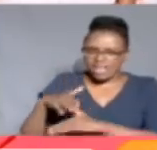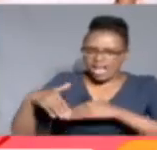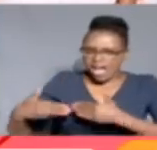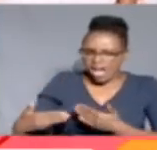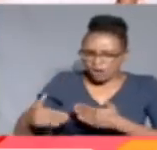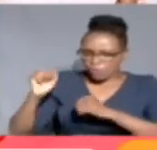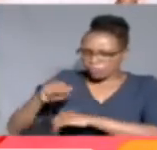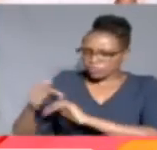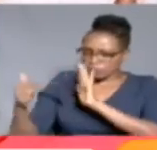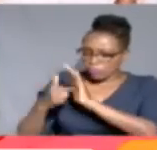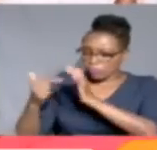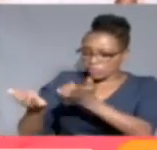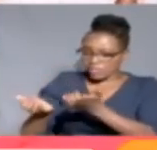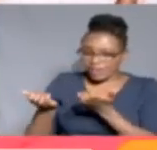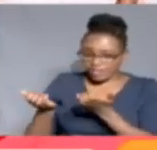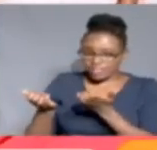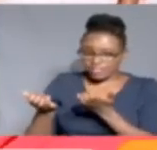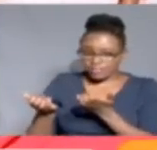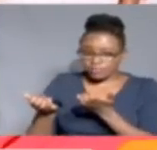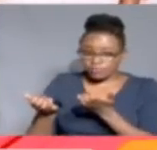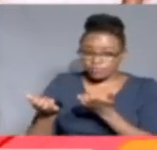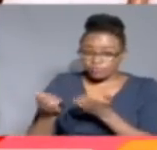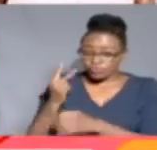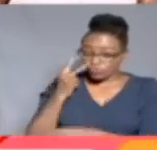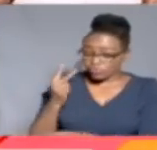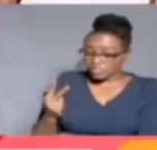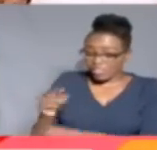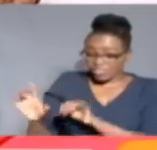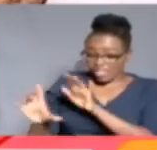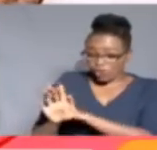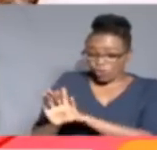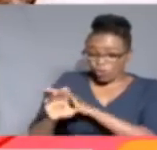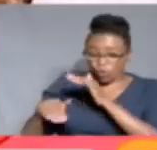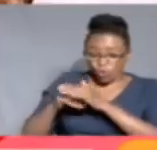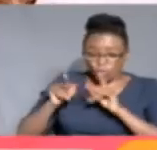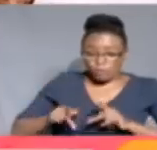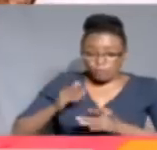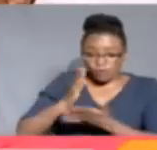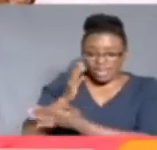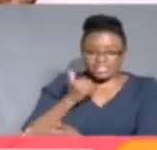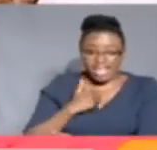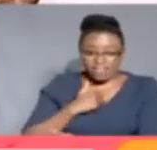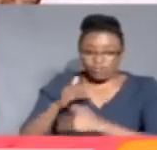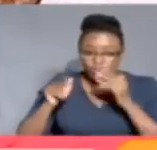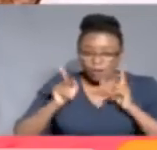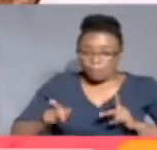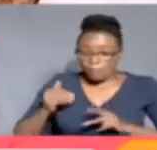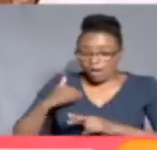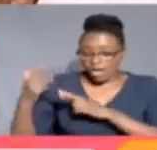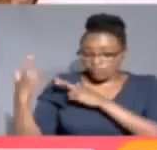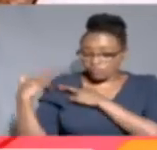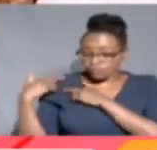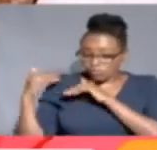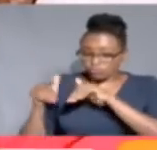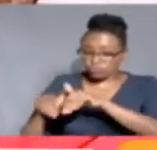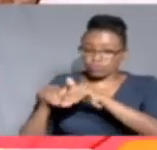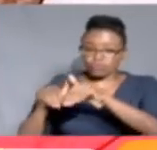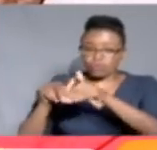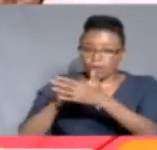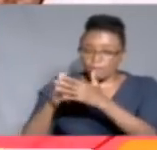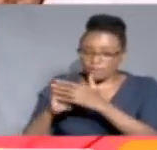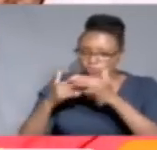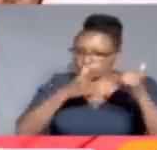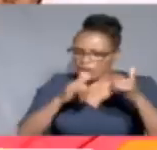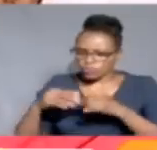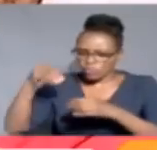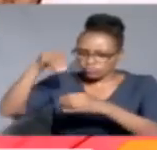impress upon them the need to see that the law, everybody has the right, but also everybody has the obligations to follow. Yeah. So let's inculcate